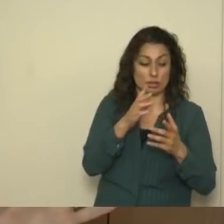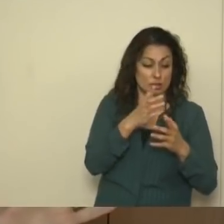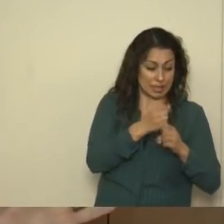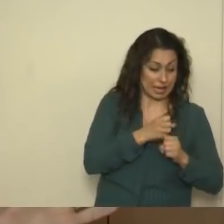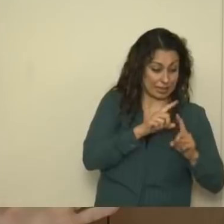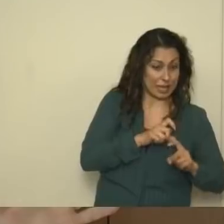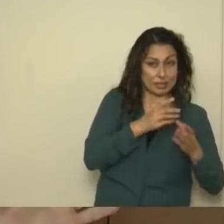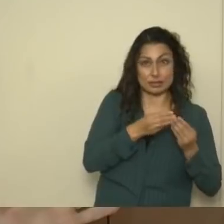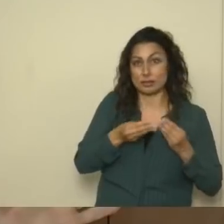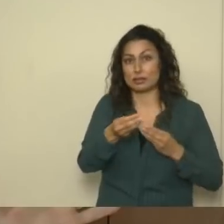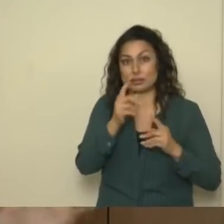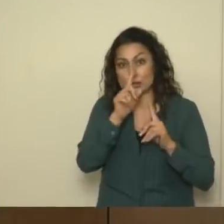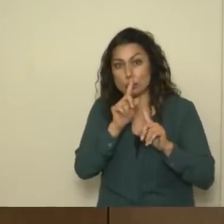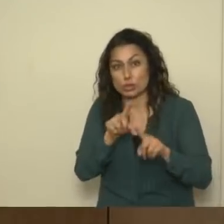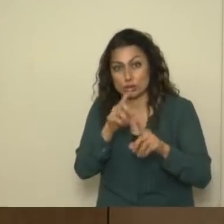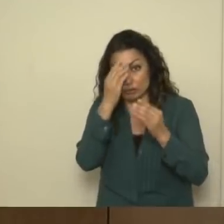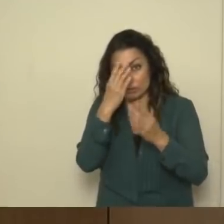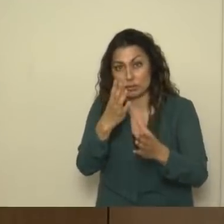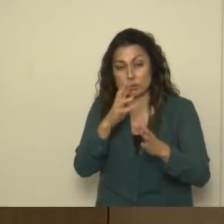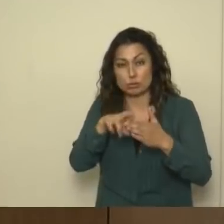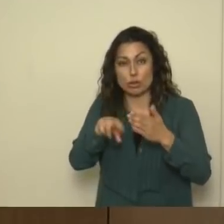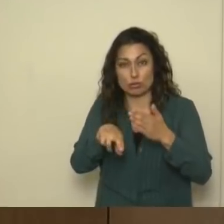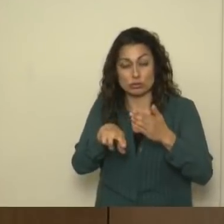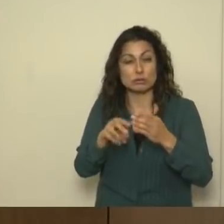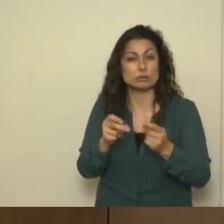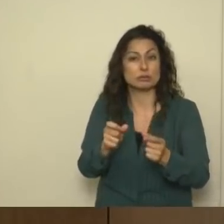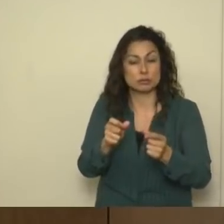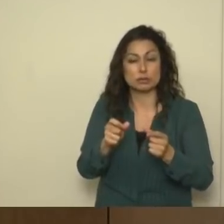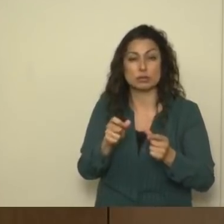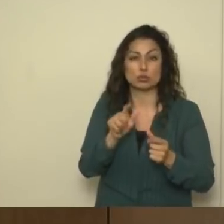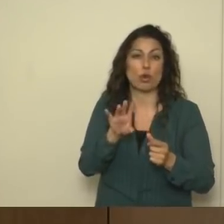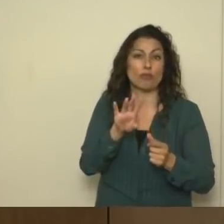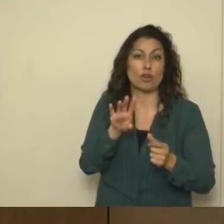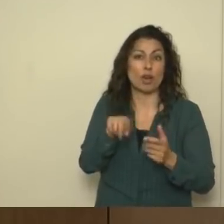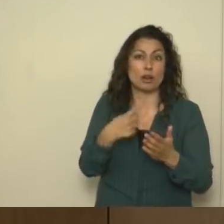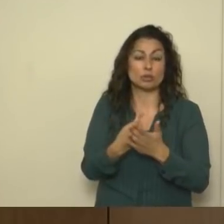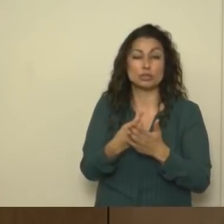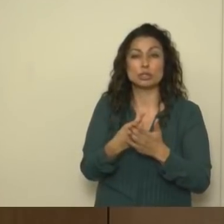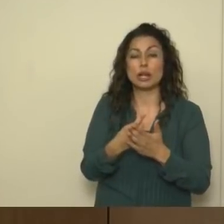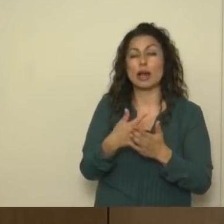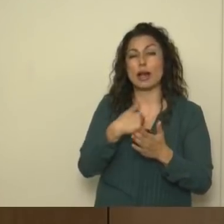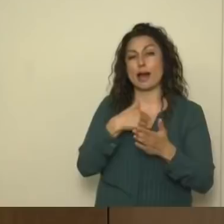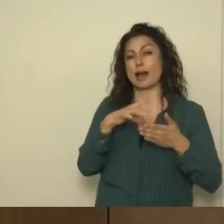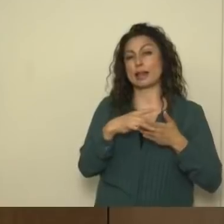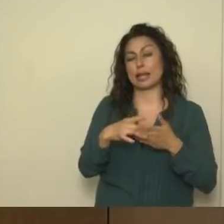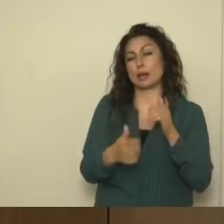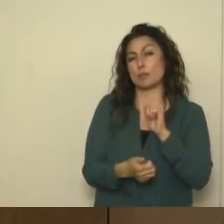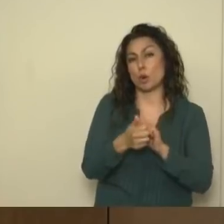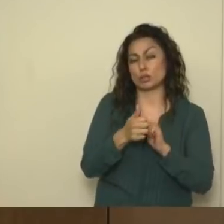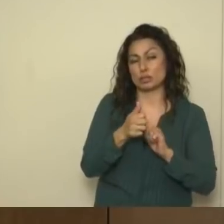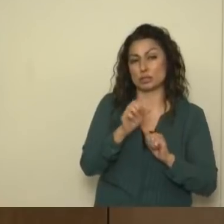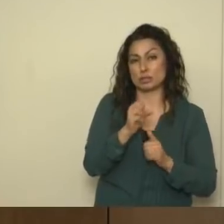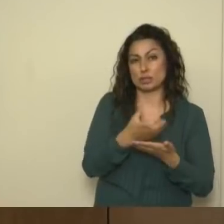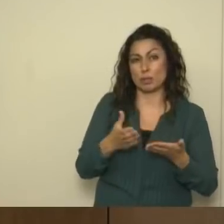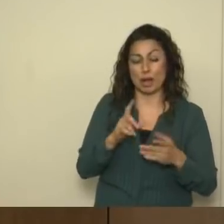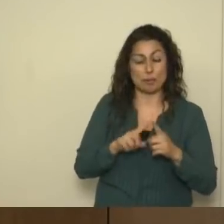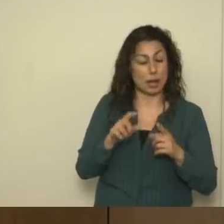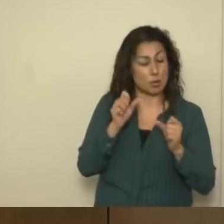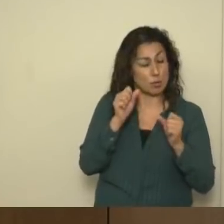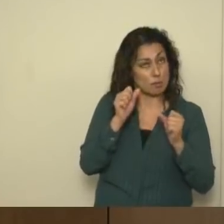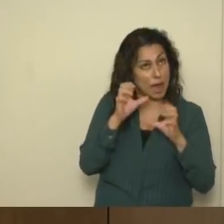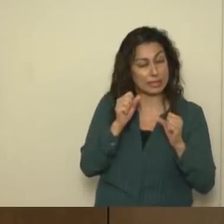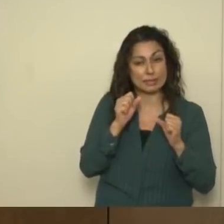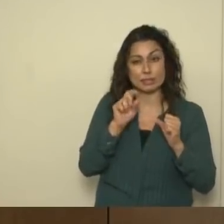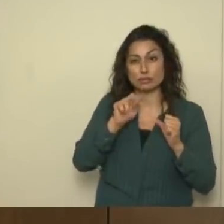not, and I lead going after most of the supplies, although Tricor, you're pretty amazing,